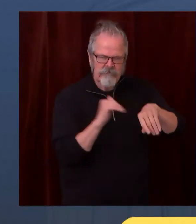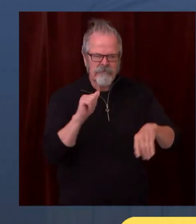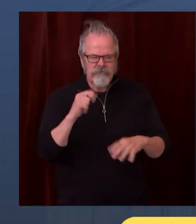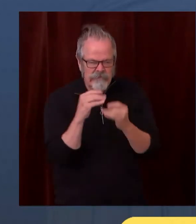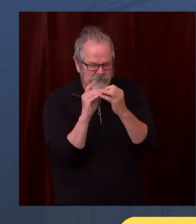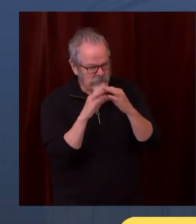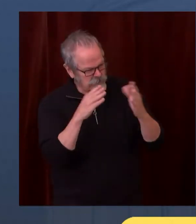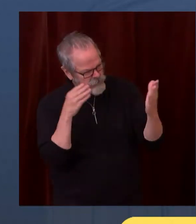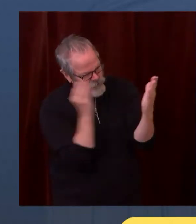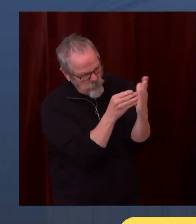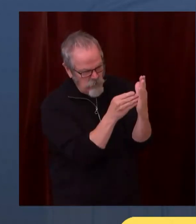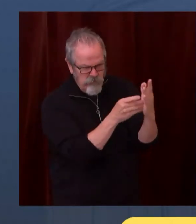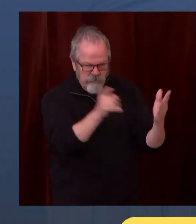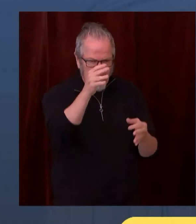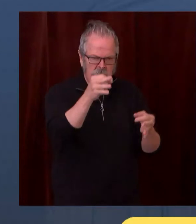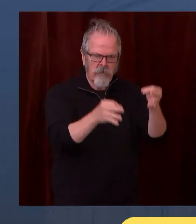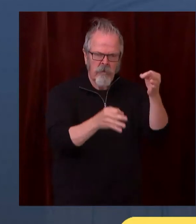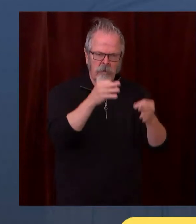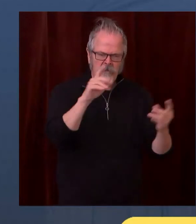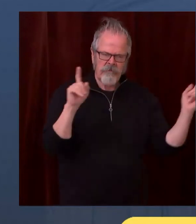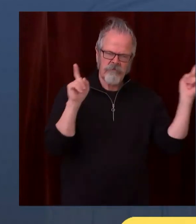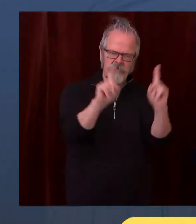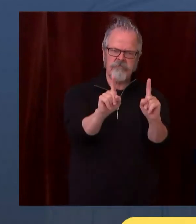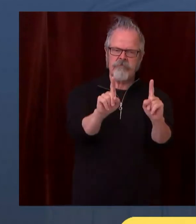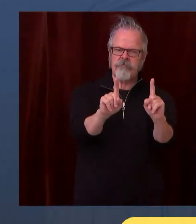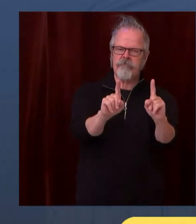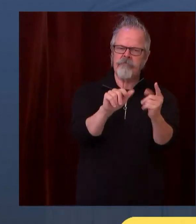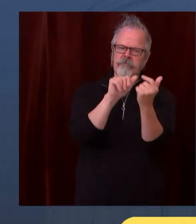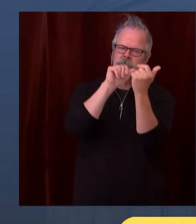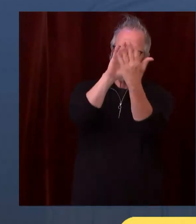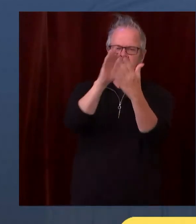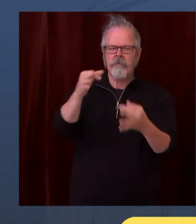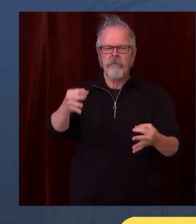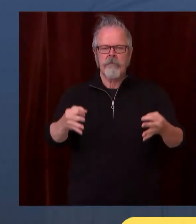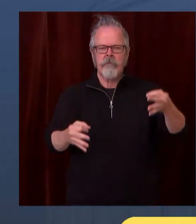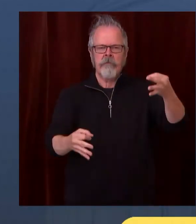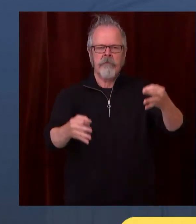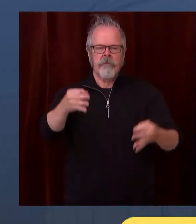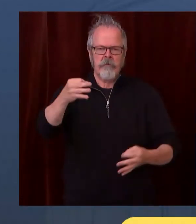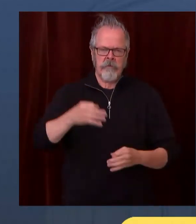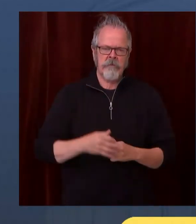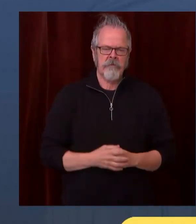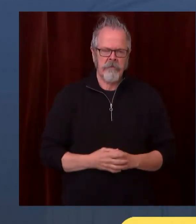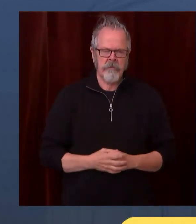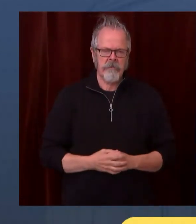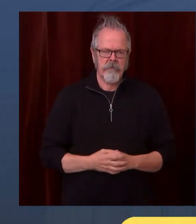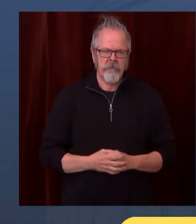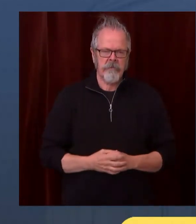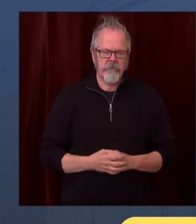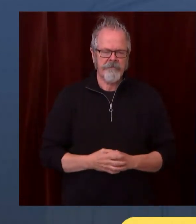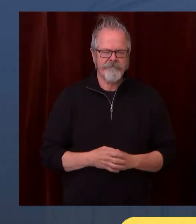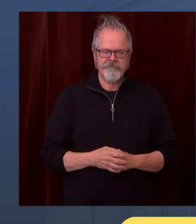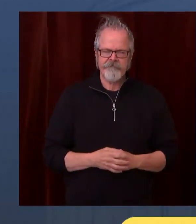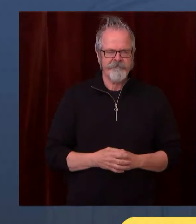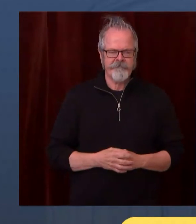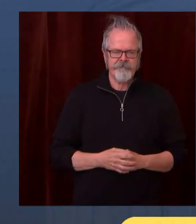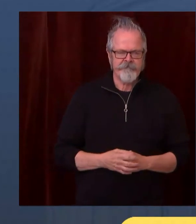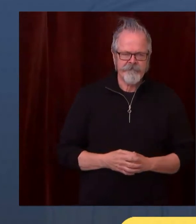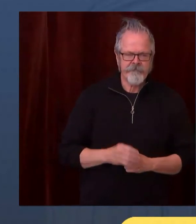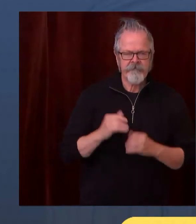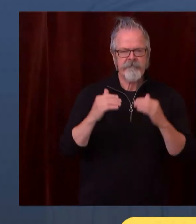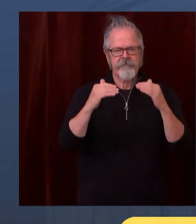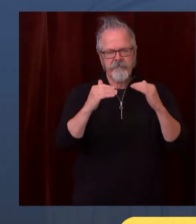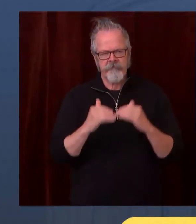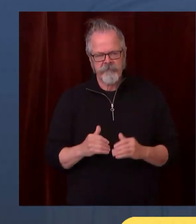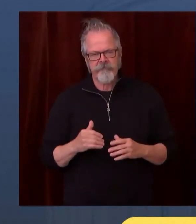Governor, can you elaborate a little more on the unemployment supplemental benefit? Do you feel any urgency to greenlight the